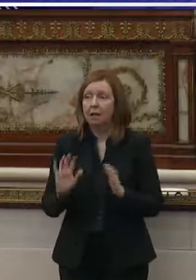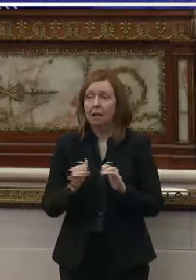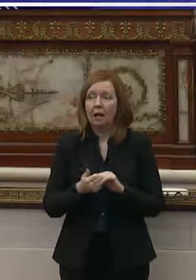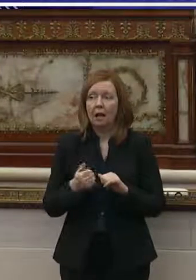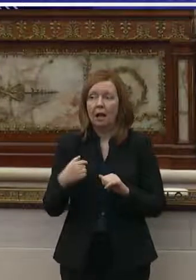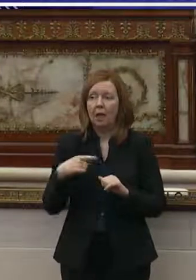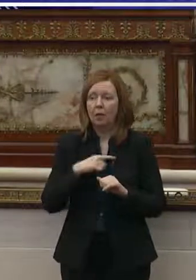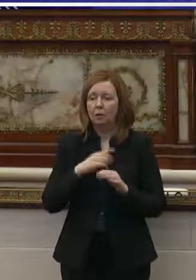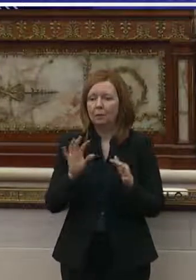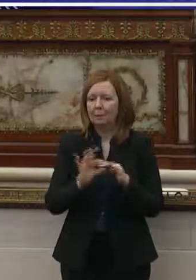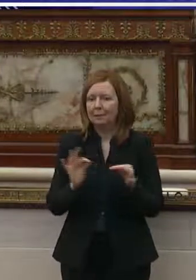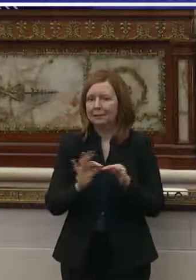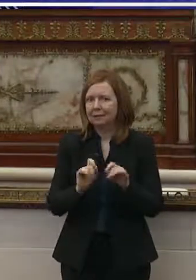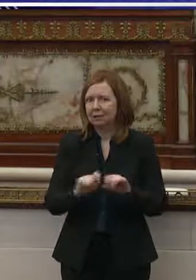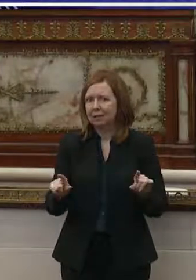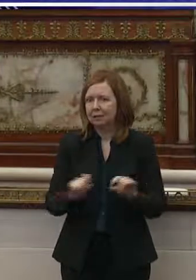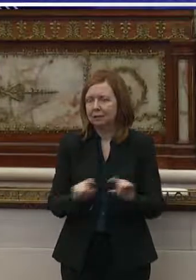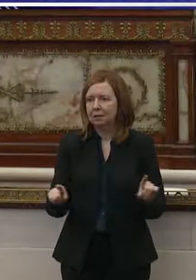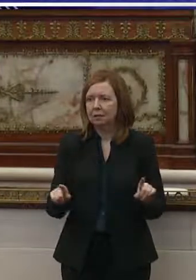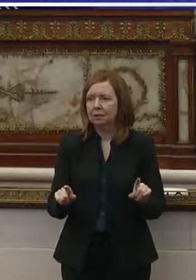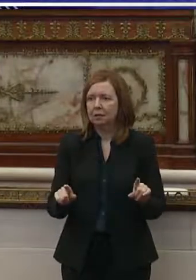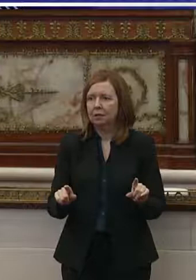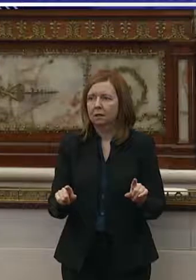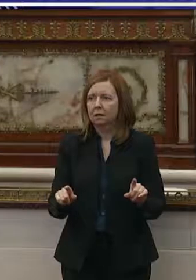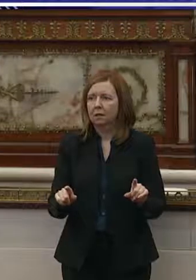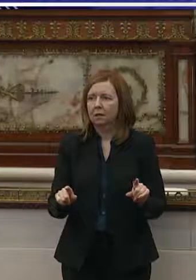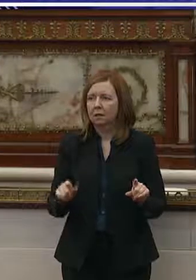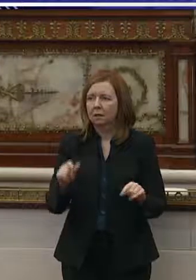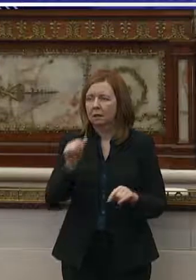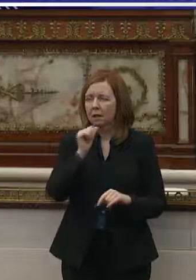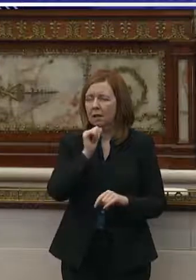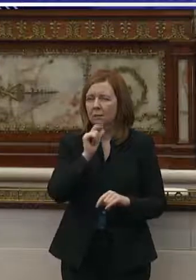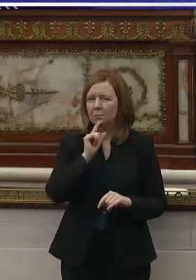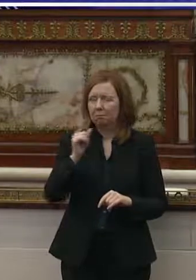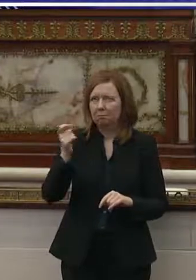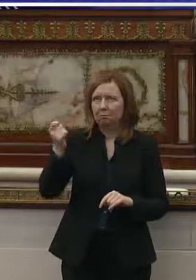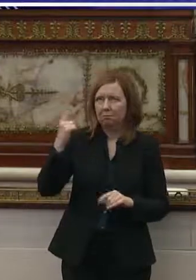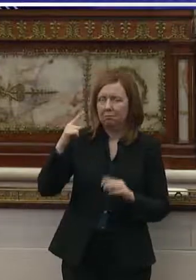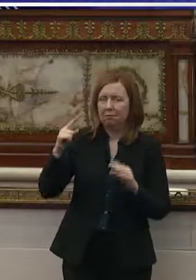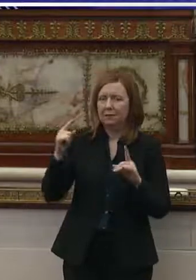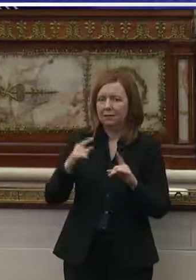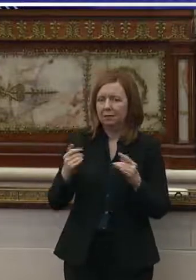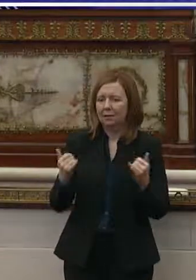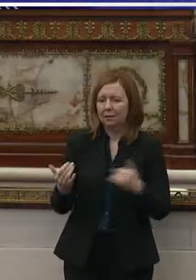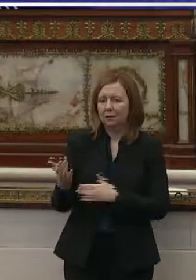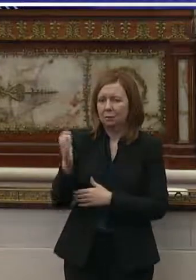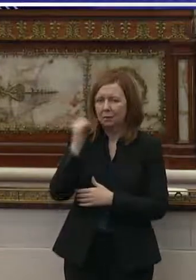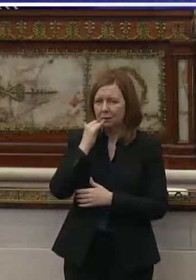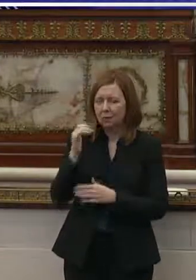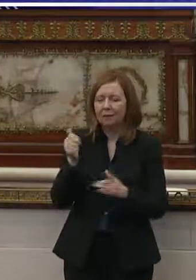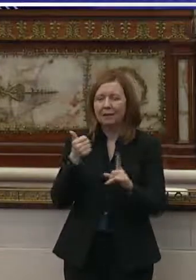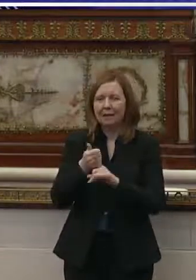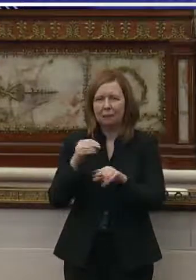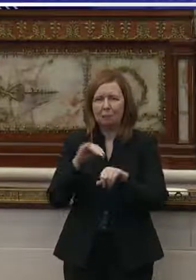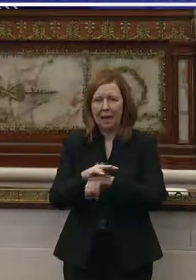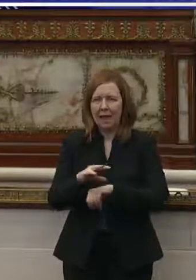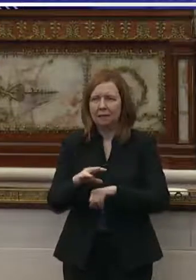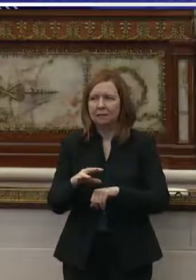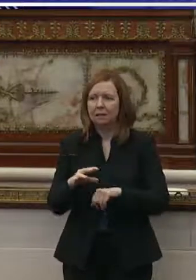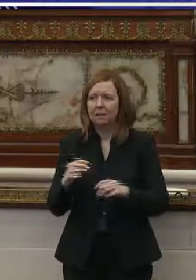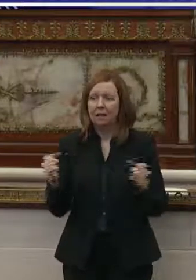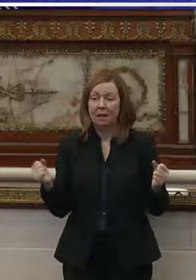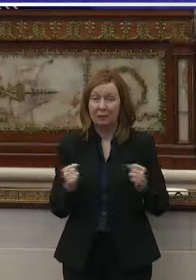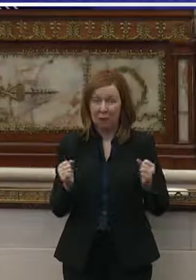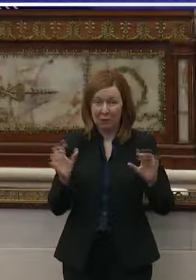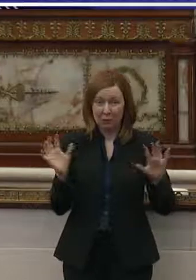we messaging? And I wasn't really cognizant until this morning's call, the impact of the winter